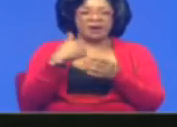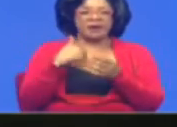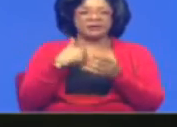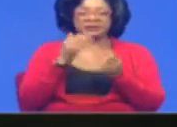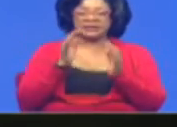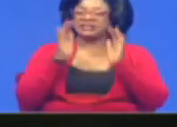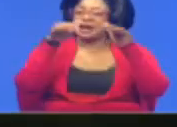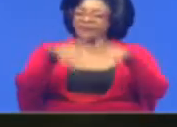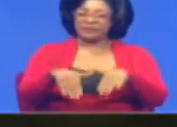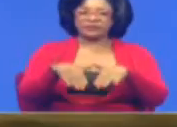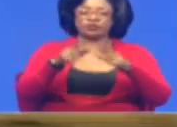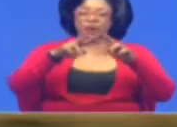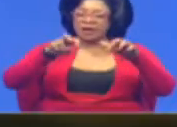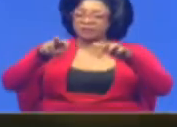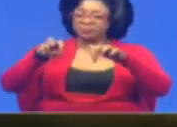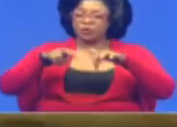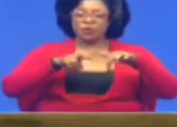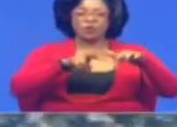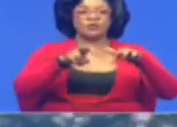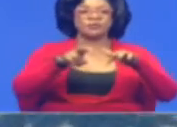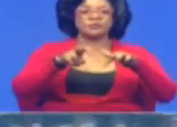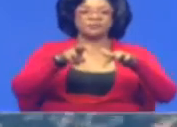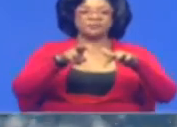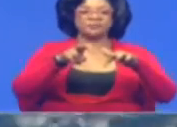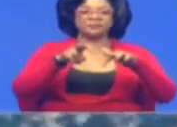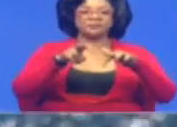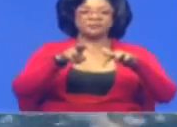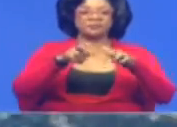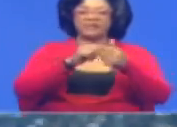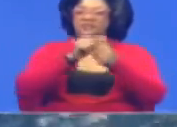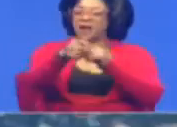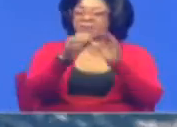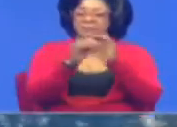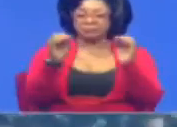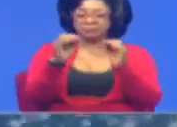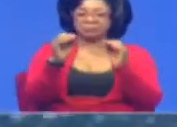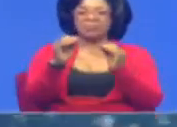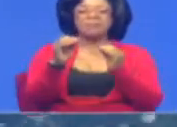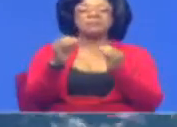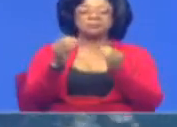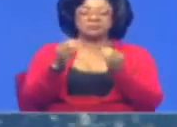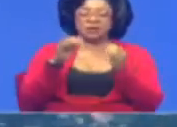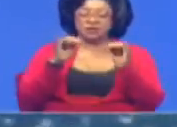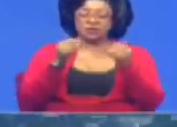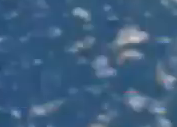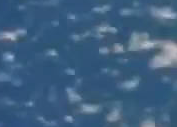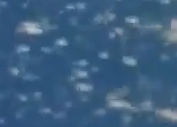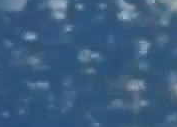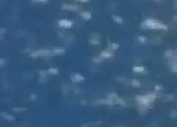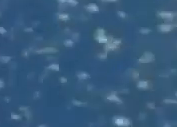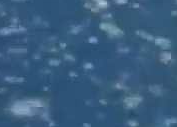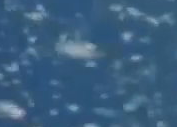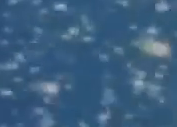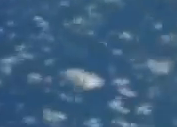to explore. Pretty cool. Don't go far, we'll be back in a moment.